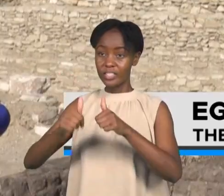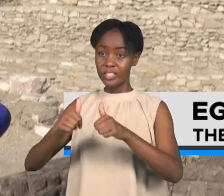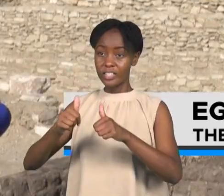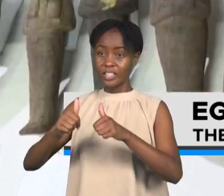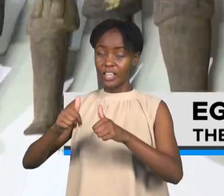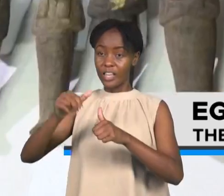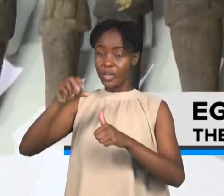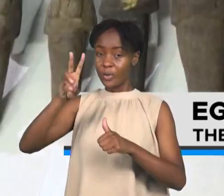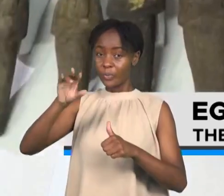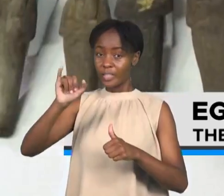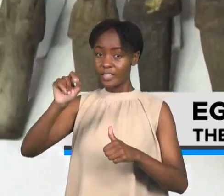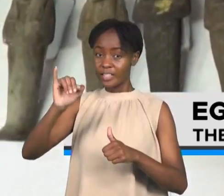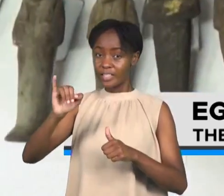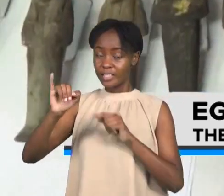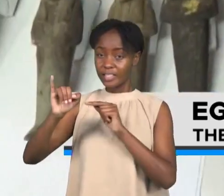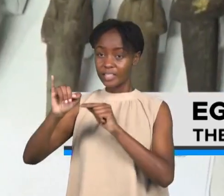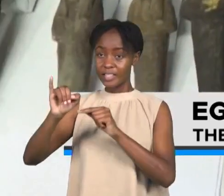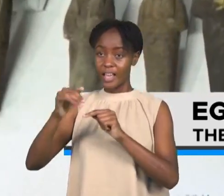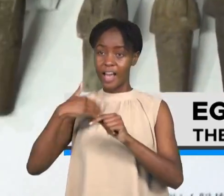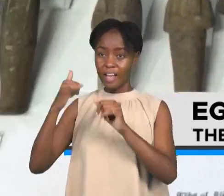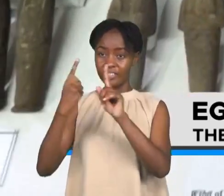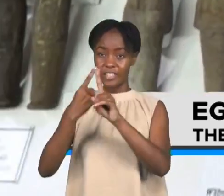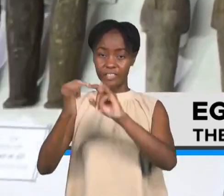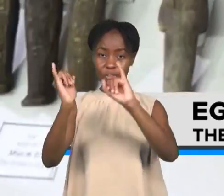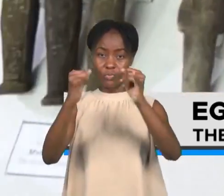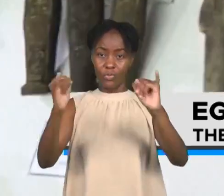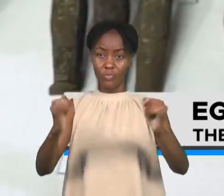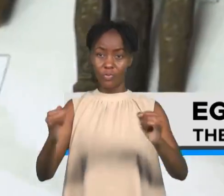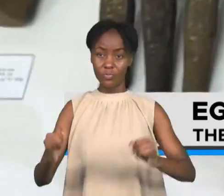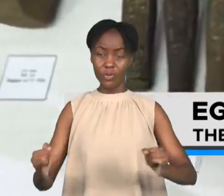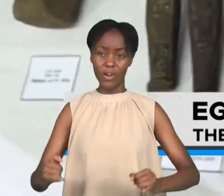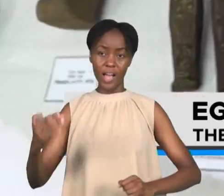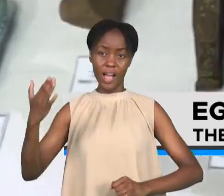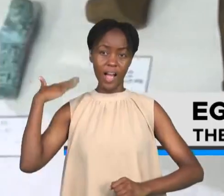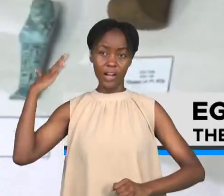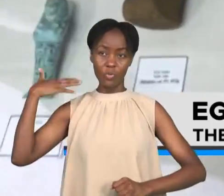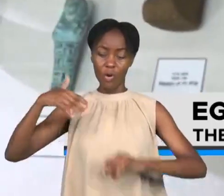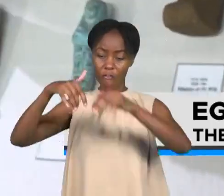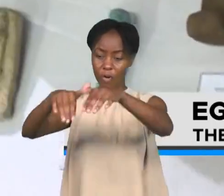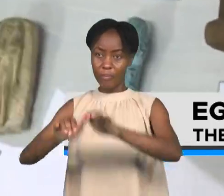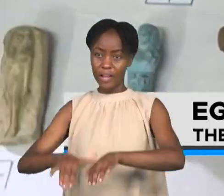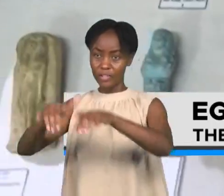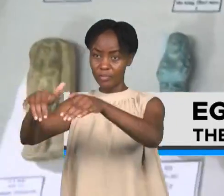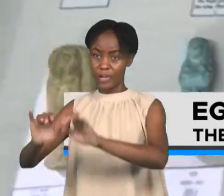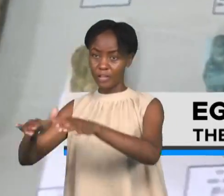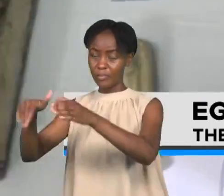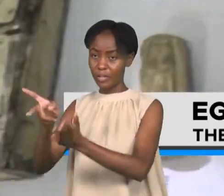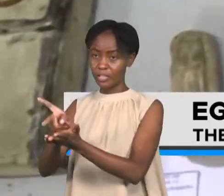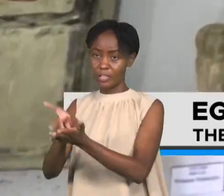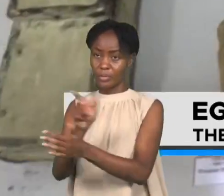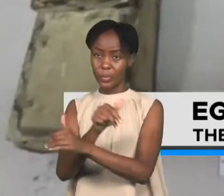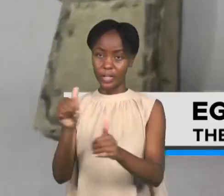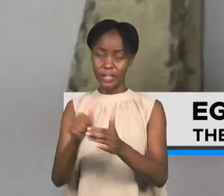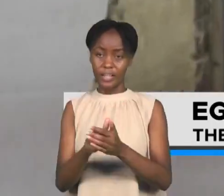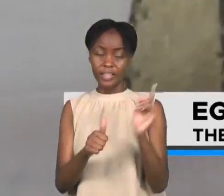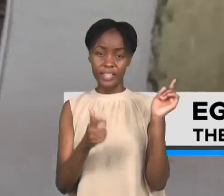the Old Kingdom. More than 50 wooden sarcophagi dating to the New Kingdom were found in a burial shaft, according to Hawass. Hawass said